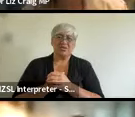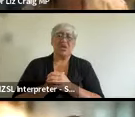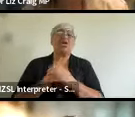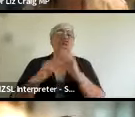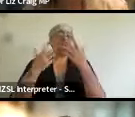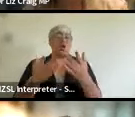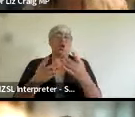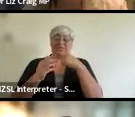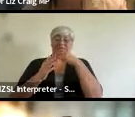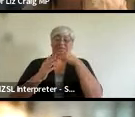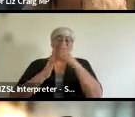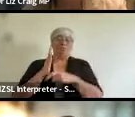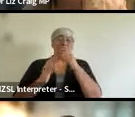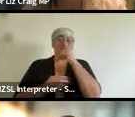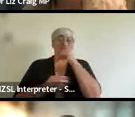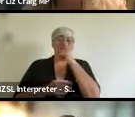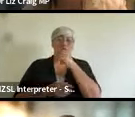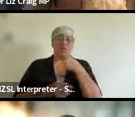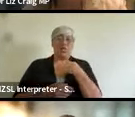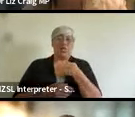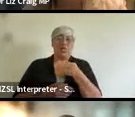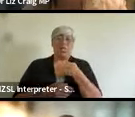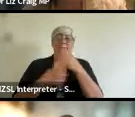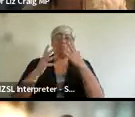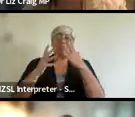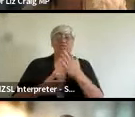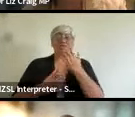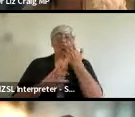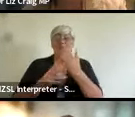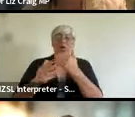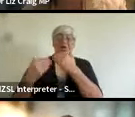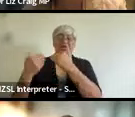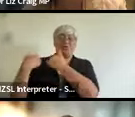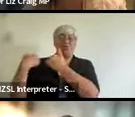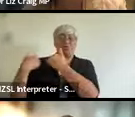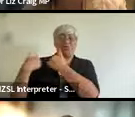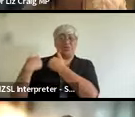constantly must satisfy why